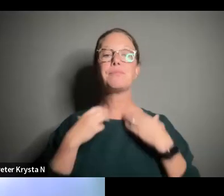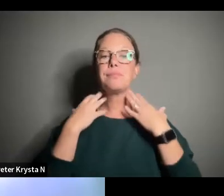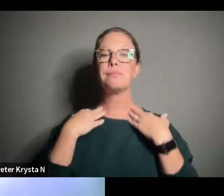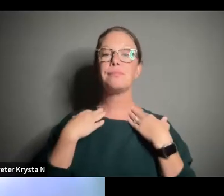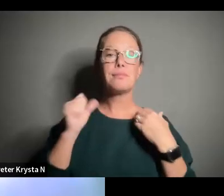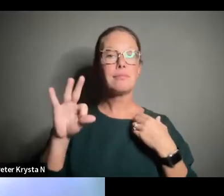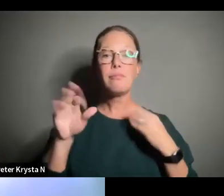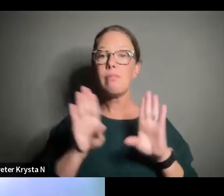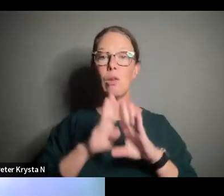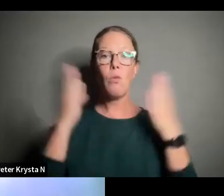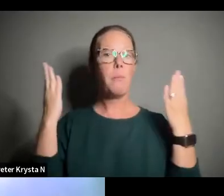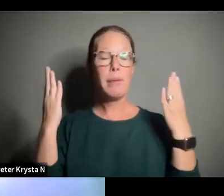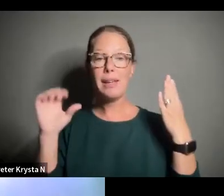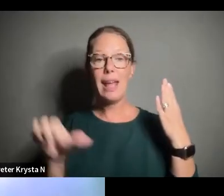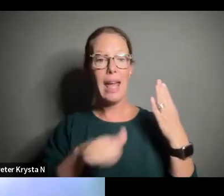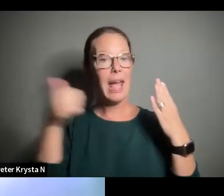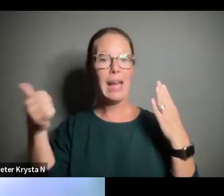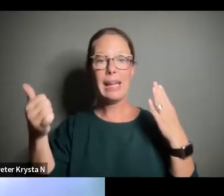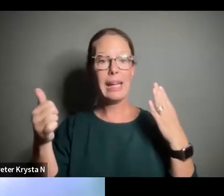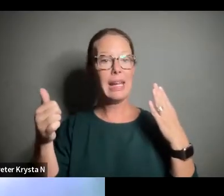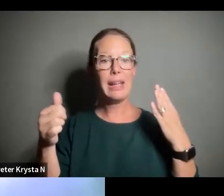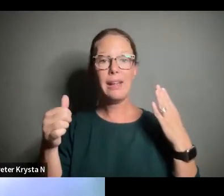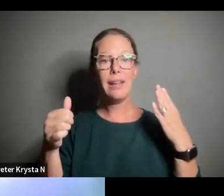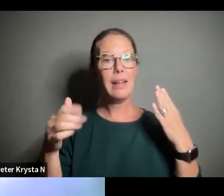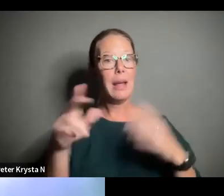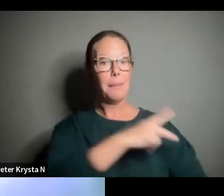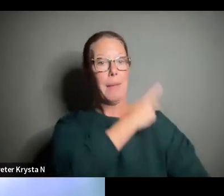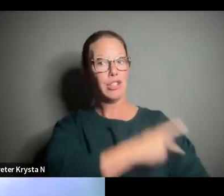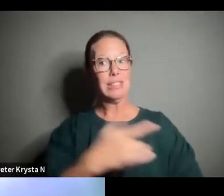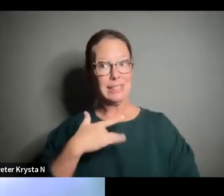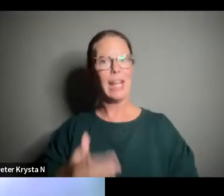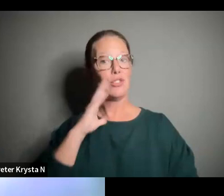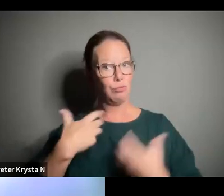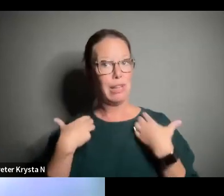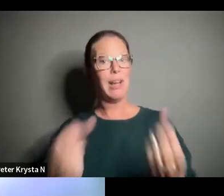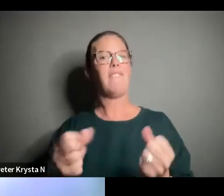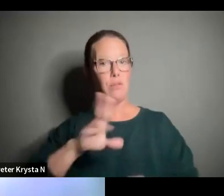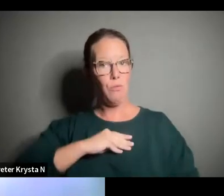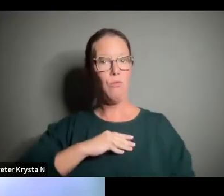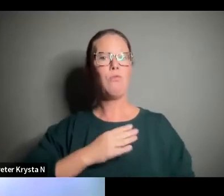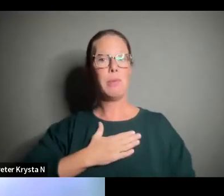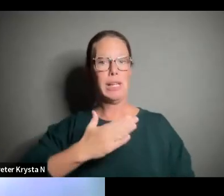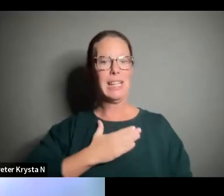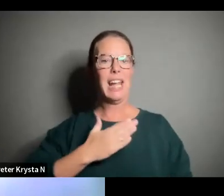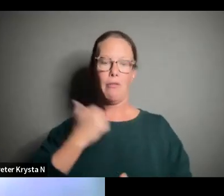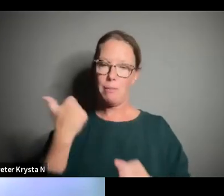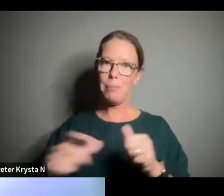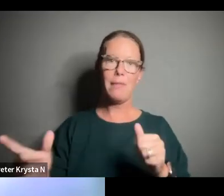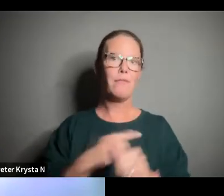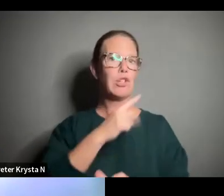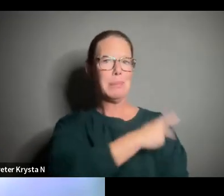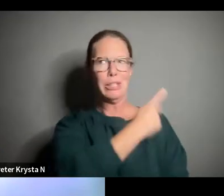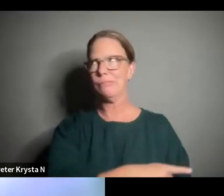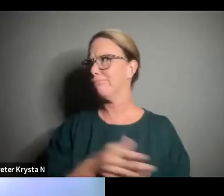any of those passageways to our phrenic motor neuron, patients recover their own breathing. And so I remember the first patient, it had to be almost 15 years ago,